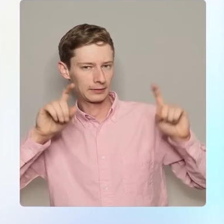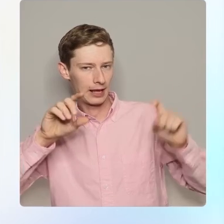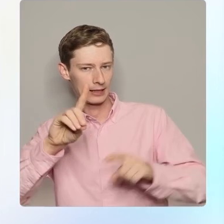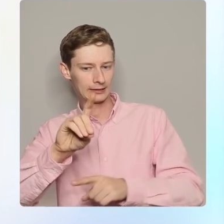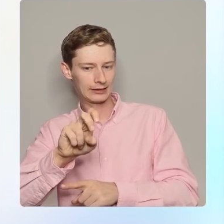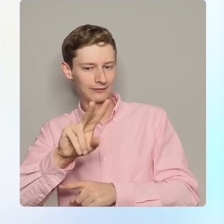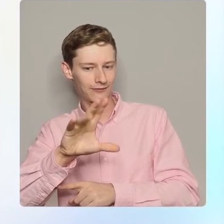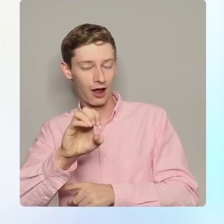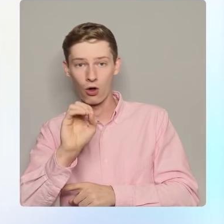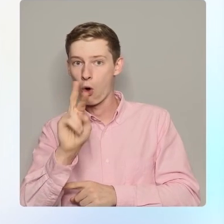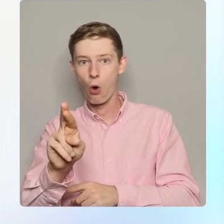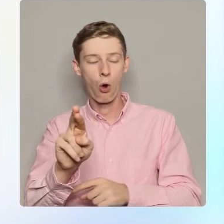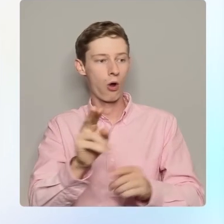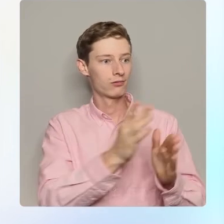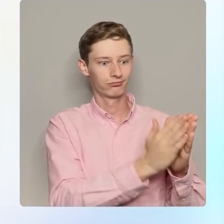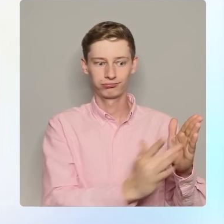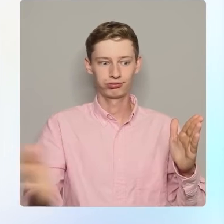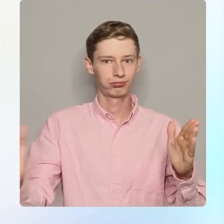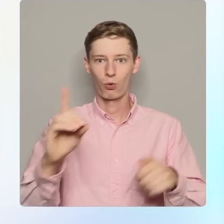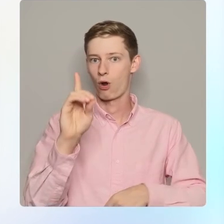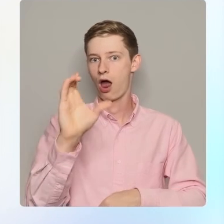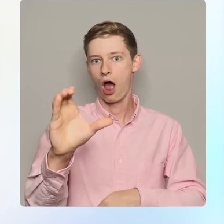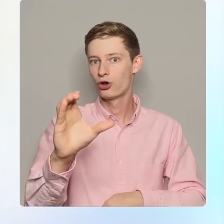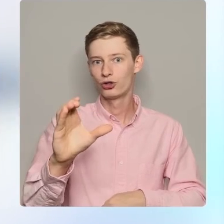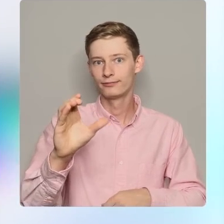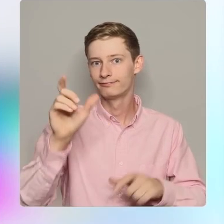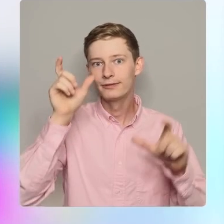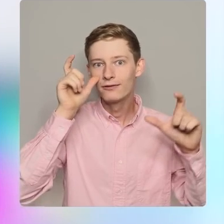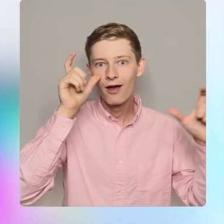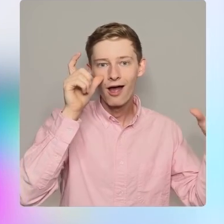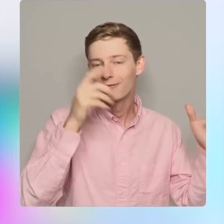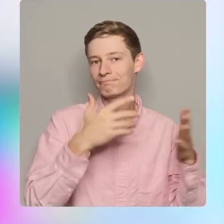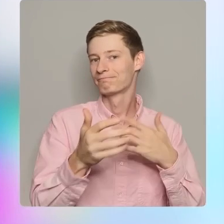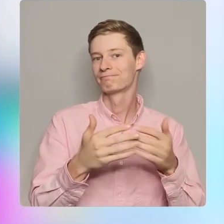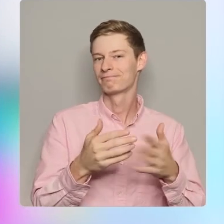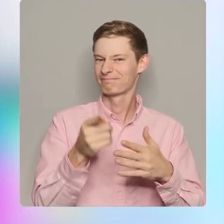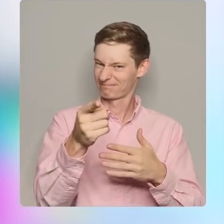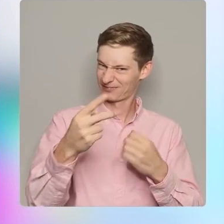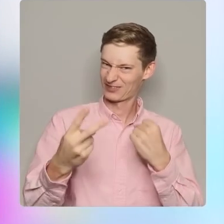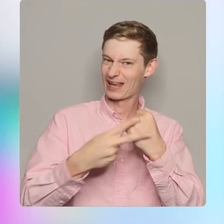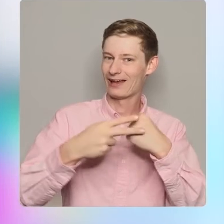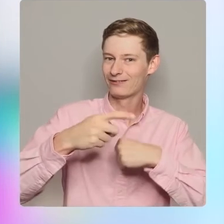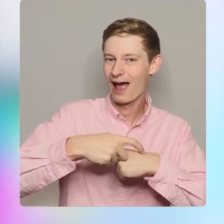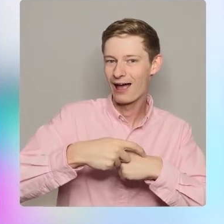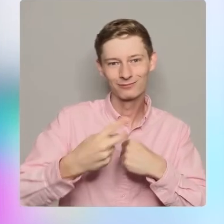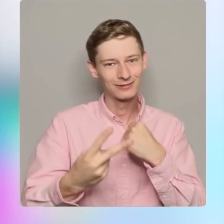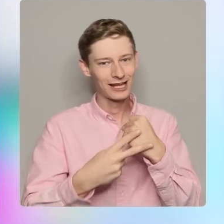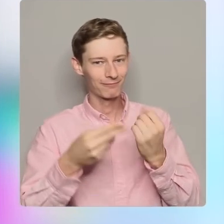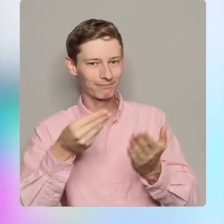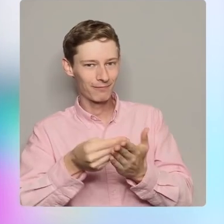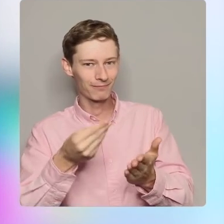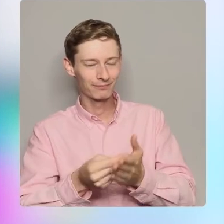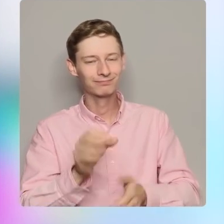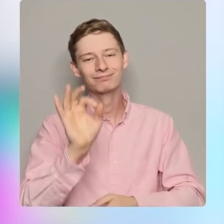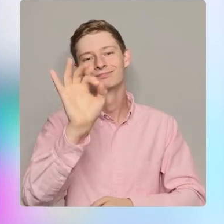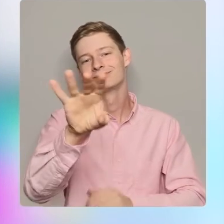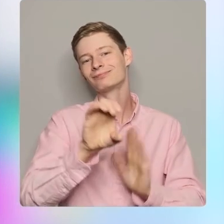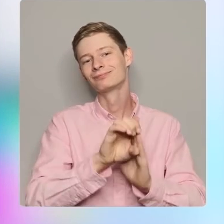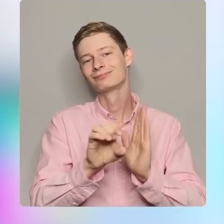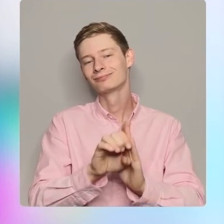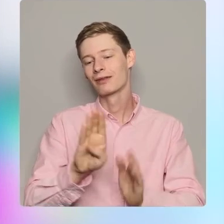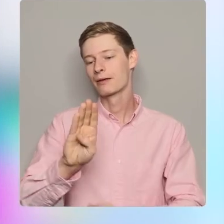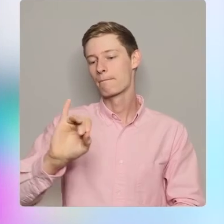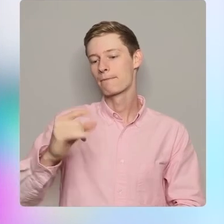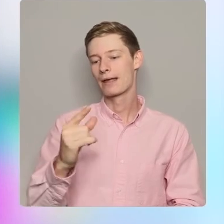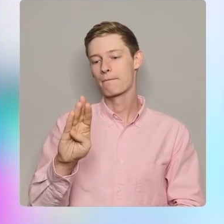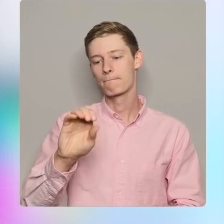device. Scriptable testing can help you run your tests more reliably and without human interventions. Whether you have a